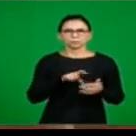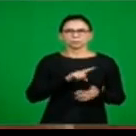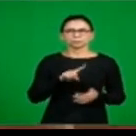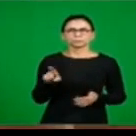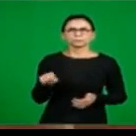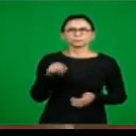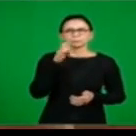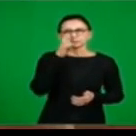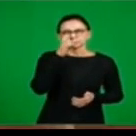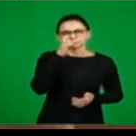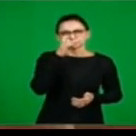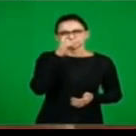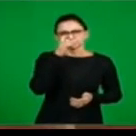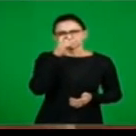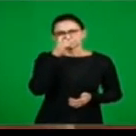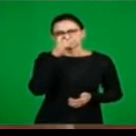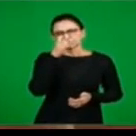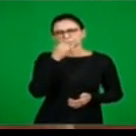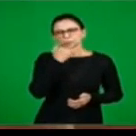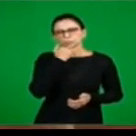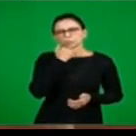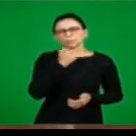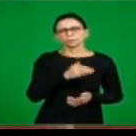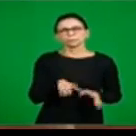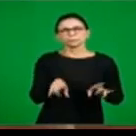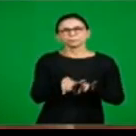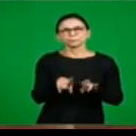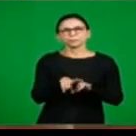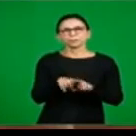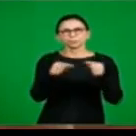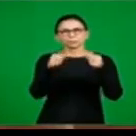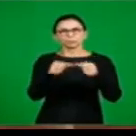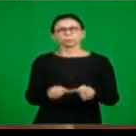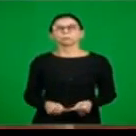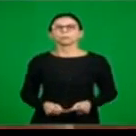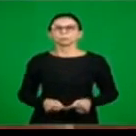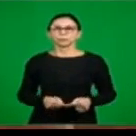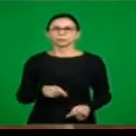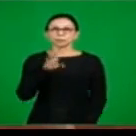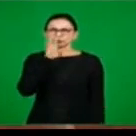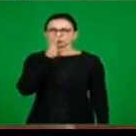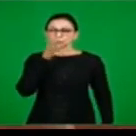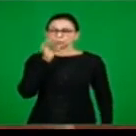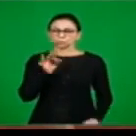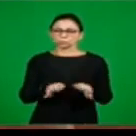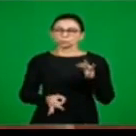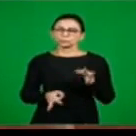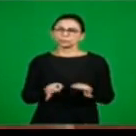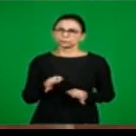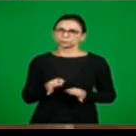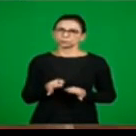So pay attention here. It is also related to